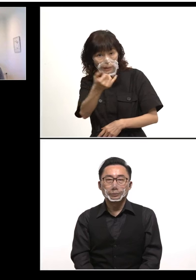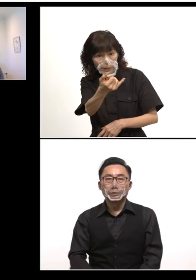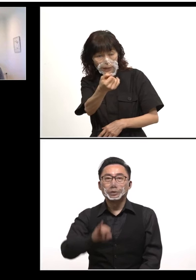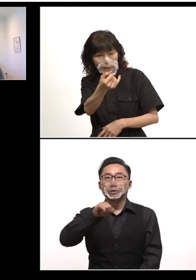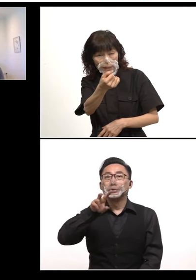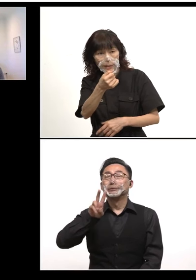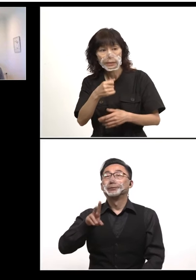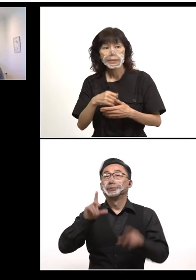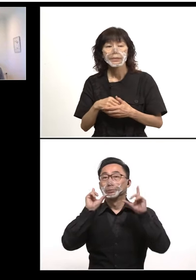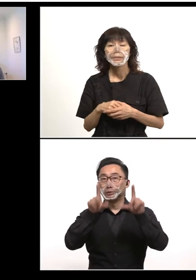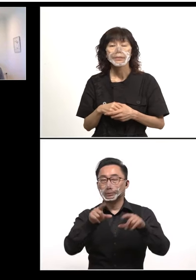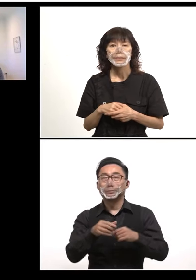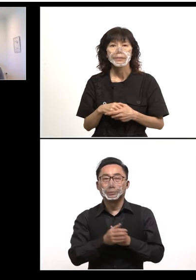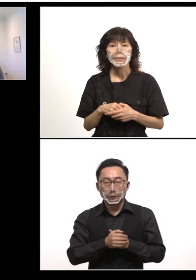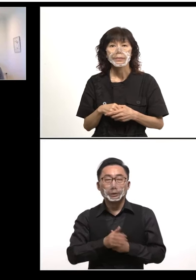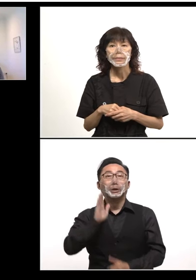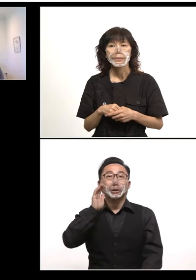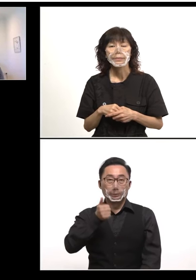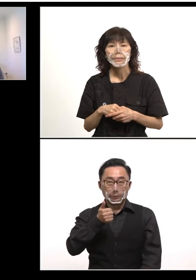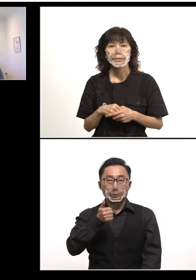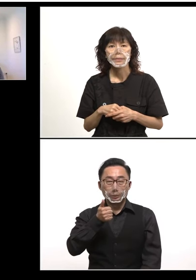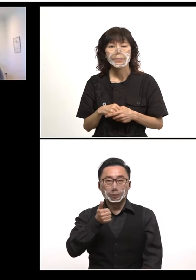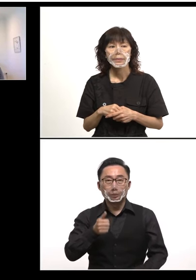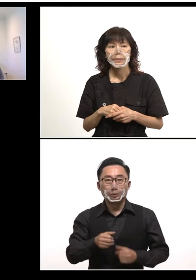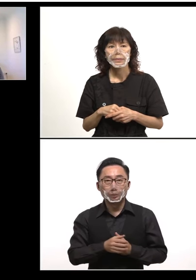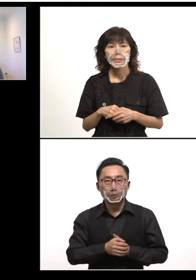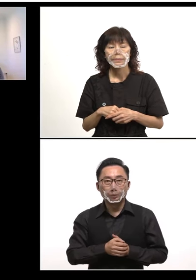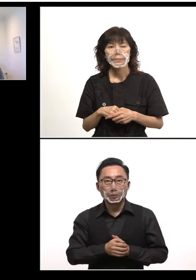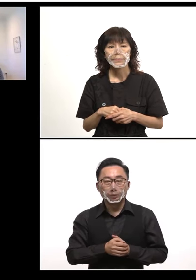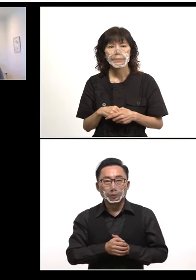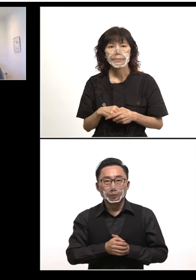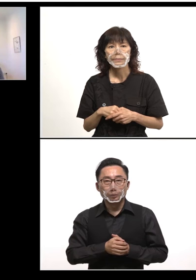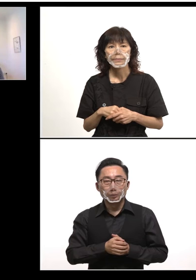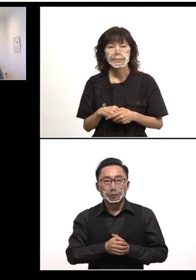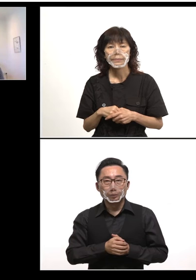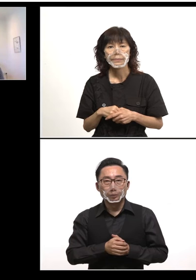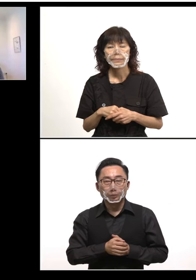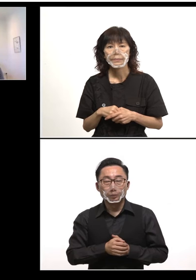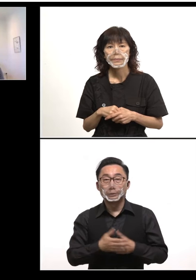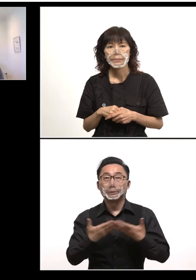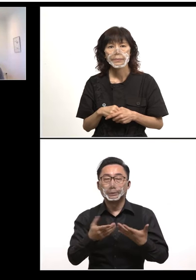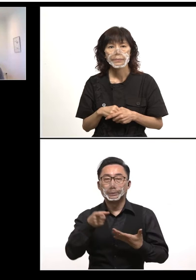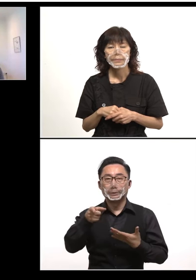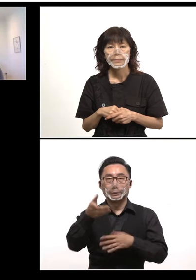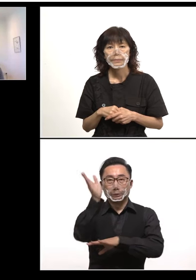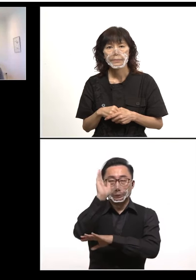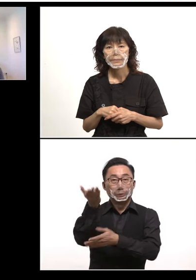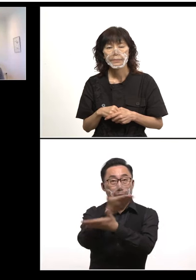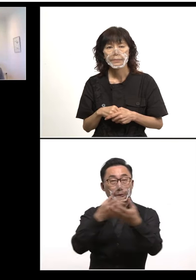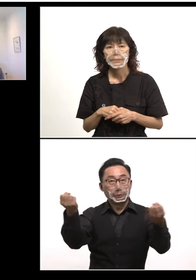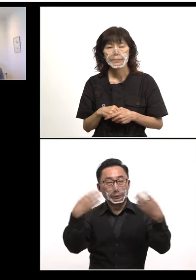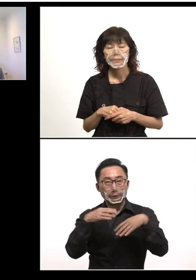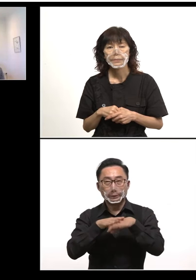Yes, and I think something that I've been hearing today, what you both said, and George, you had talked about